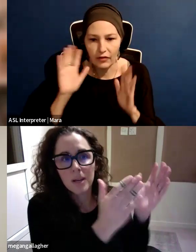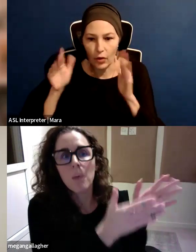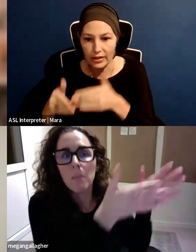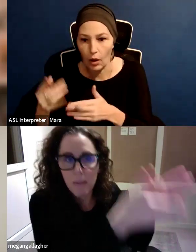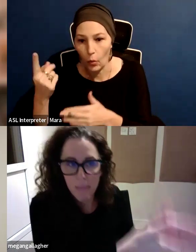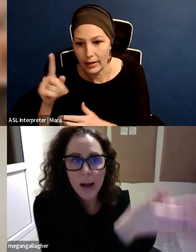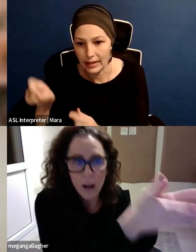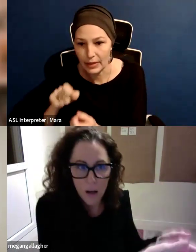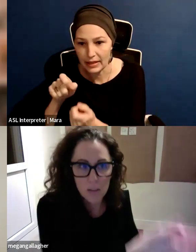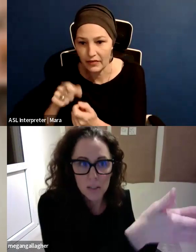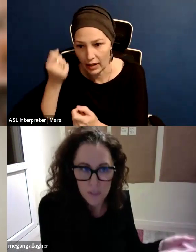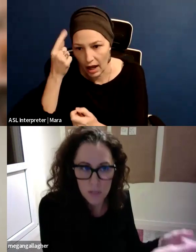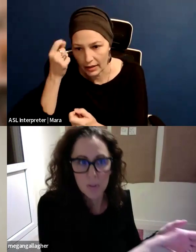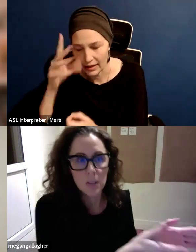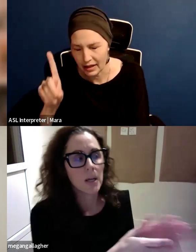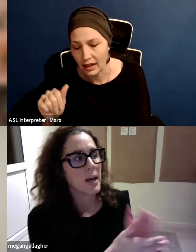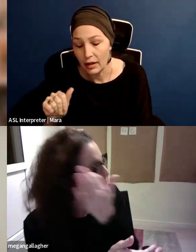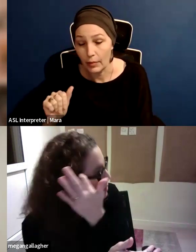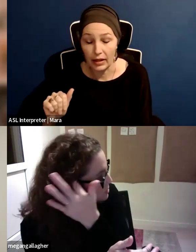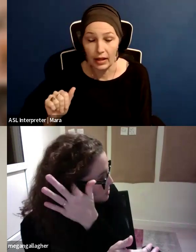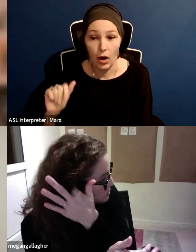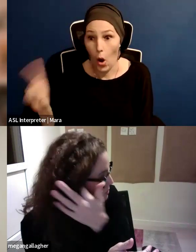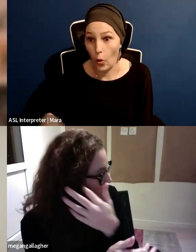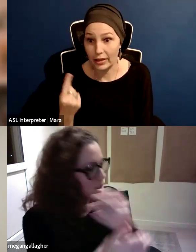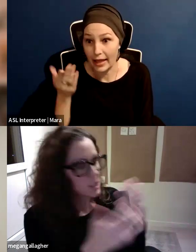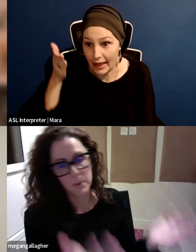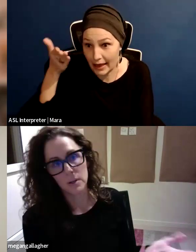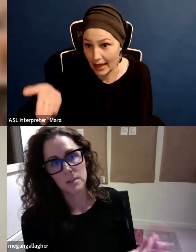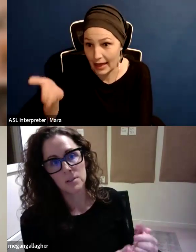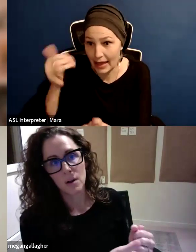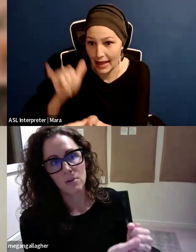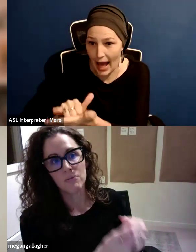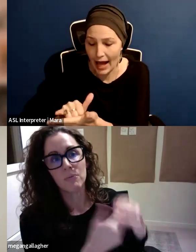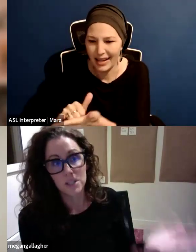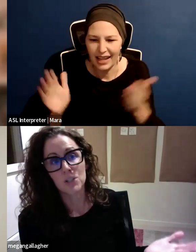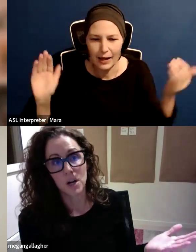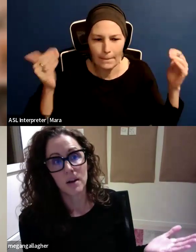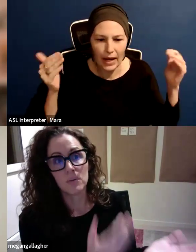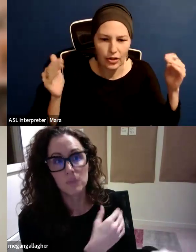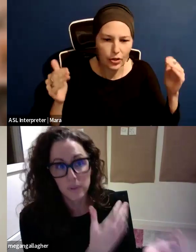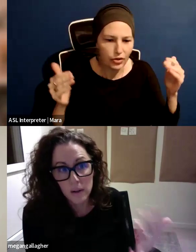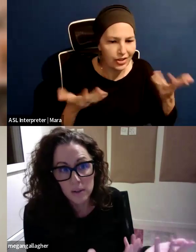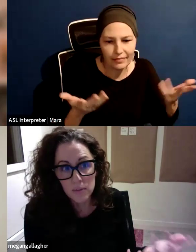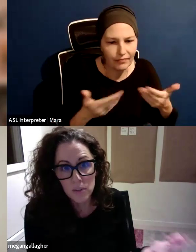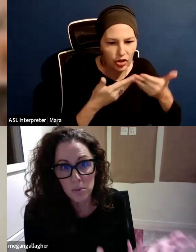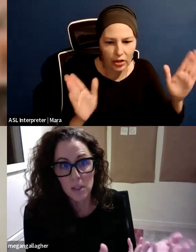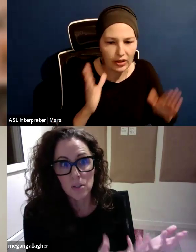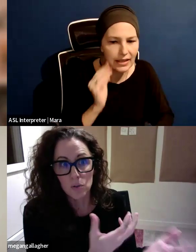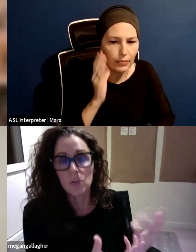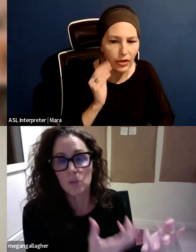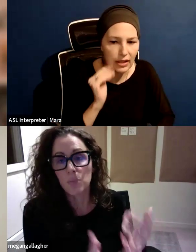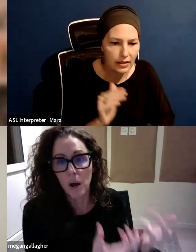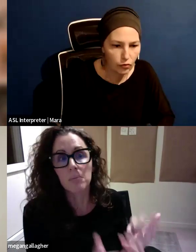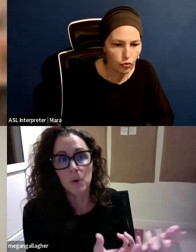like it would become about that cognitive disability as opposed to the experience of raising a child with cognitive